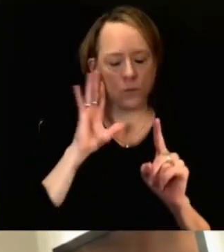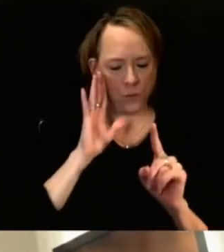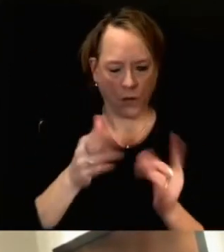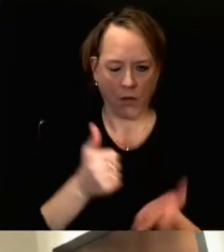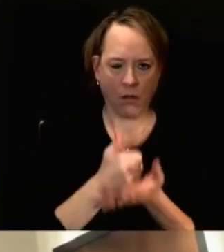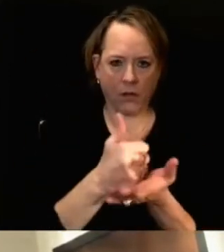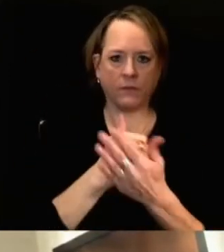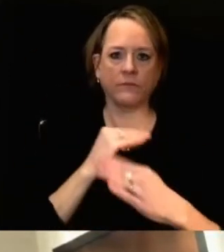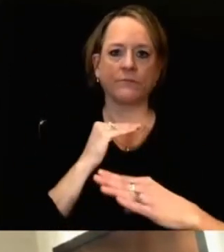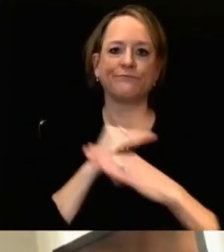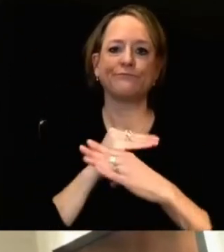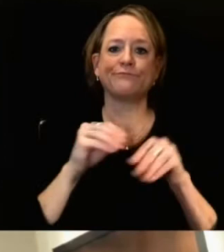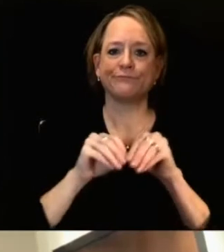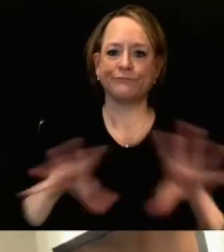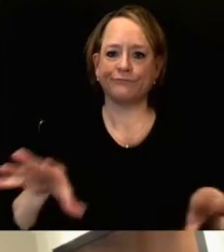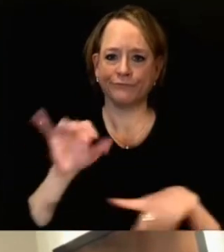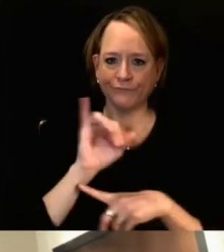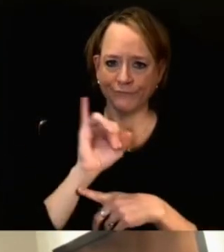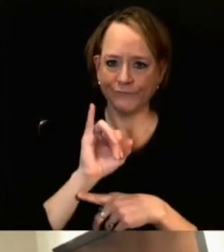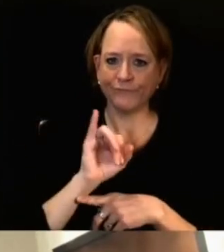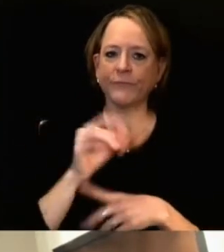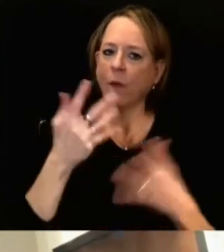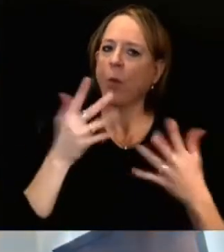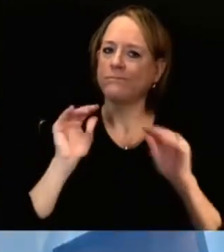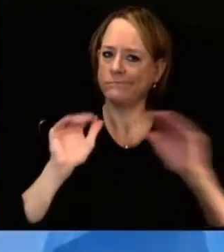from getting overrun and save a lot of lives.